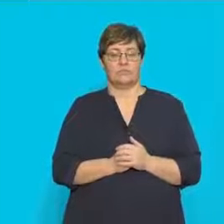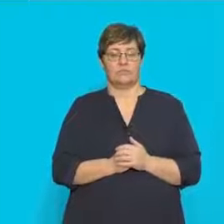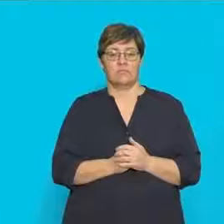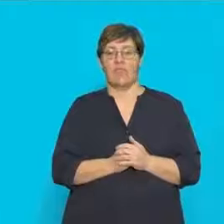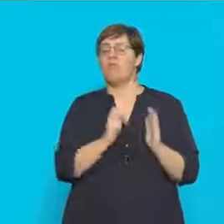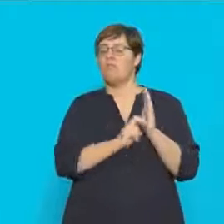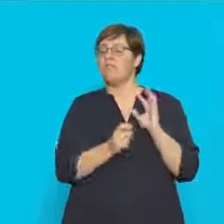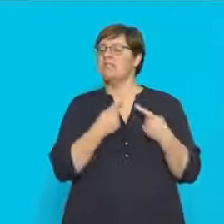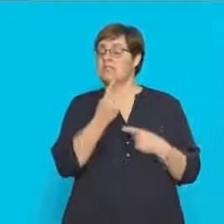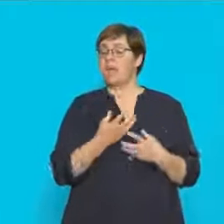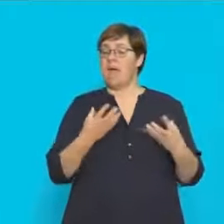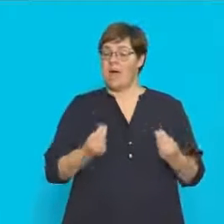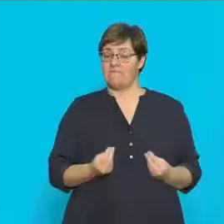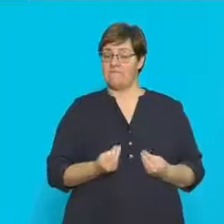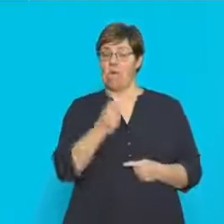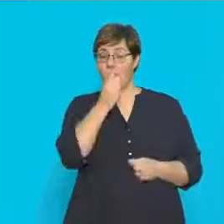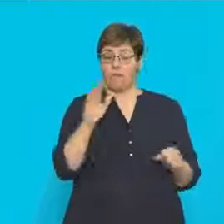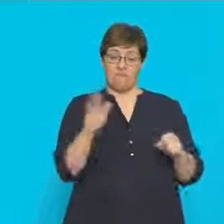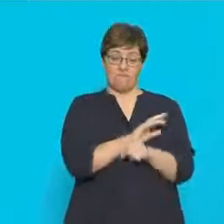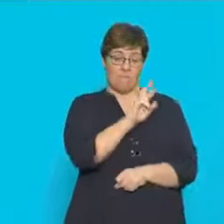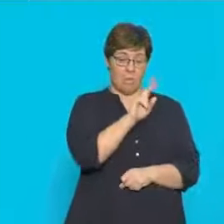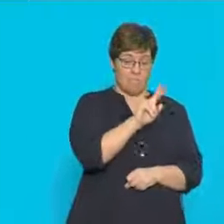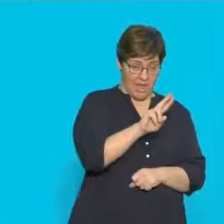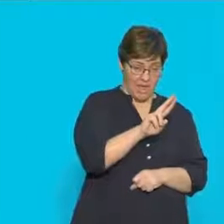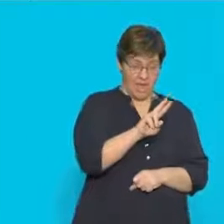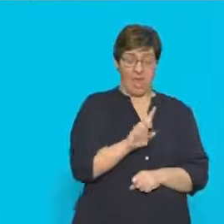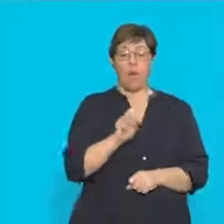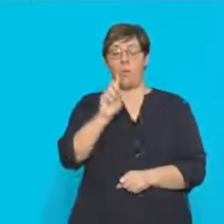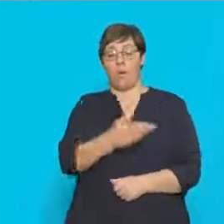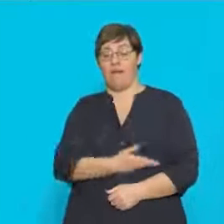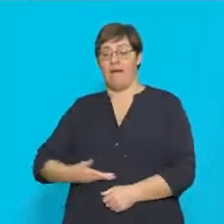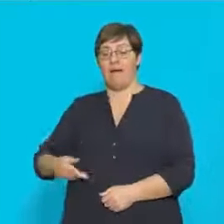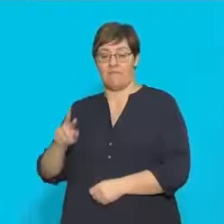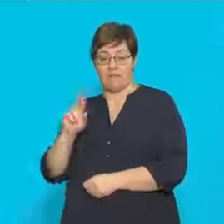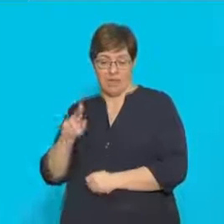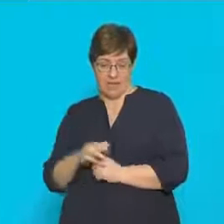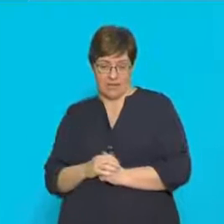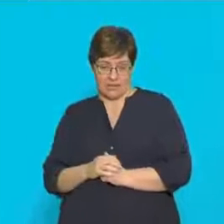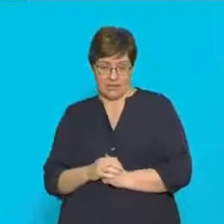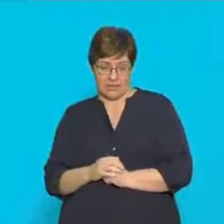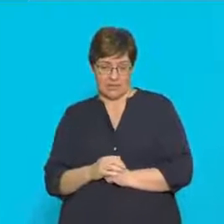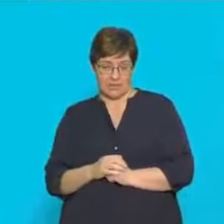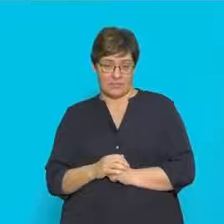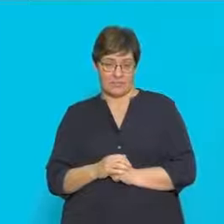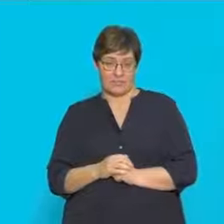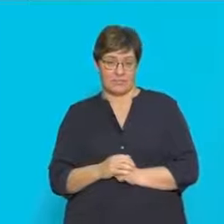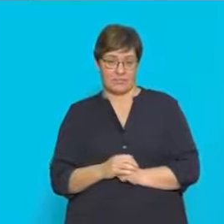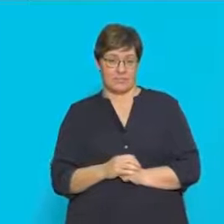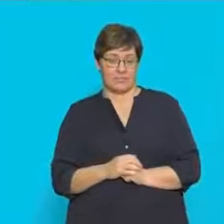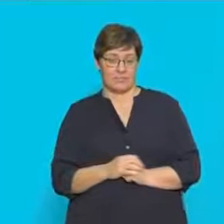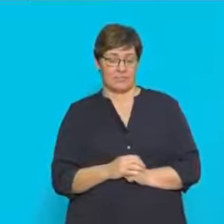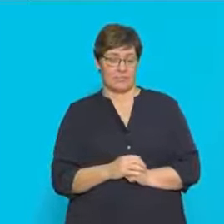of a rule that we said you're going to use the sine rule when you're given one full pair of angles and sides and